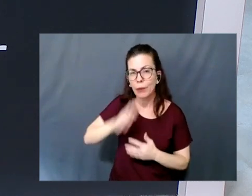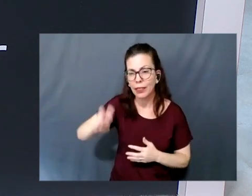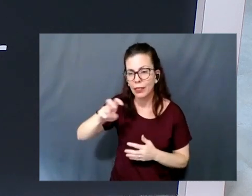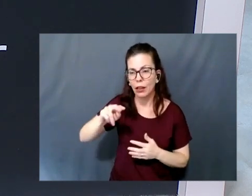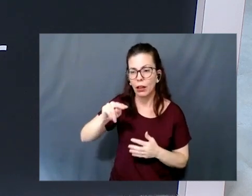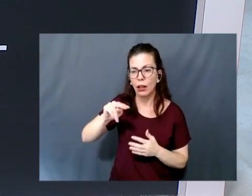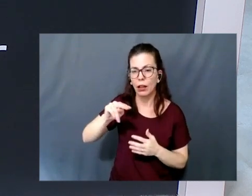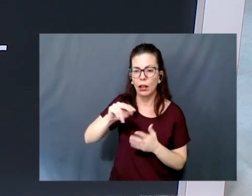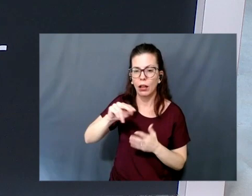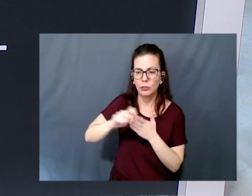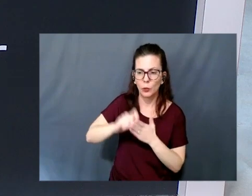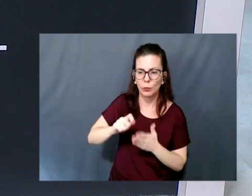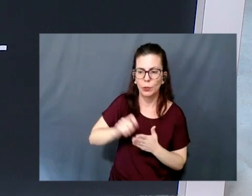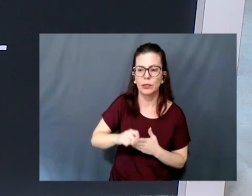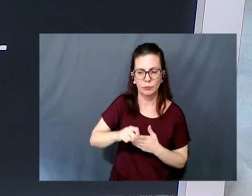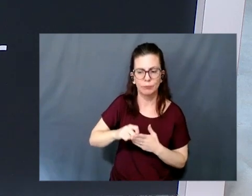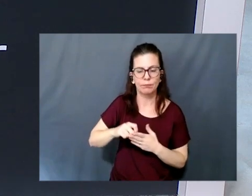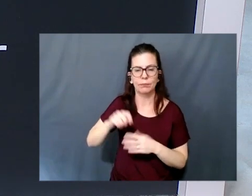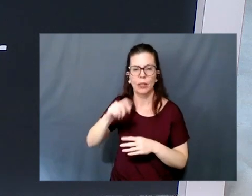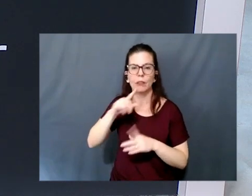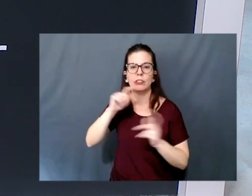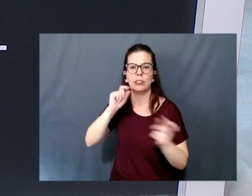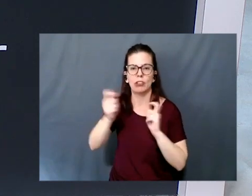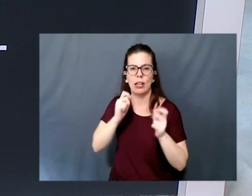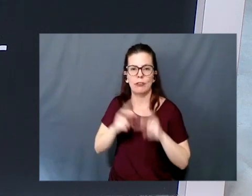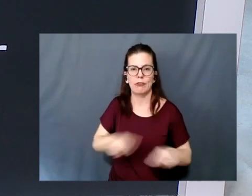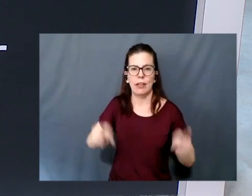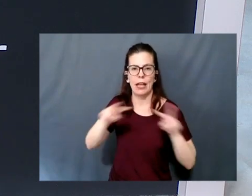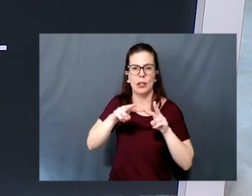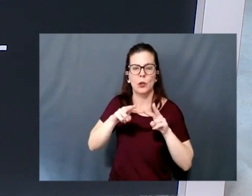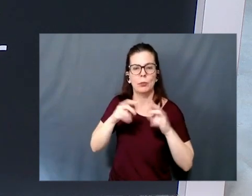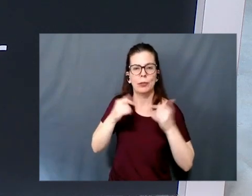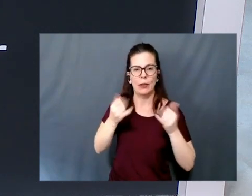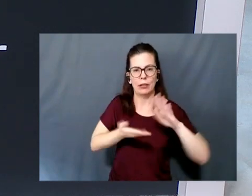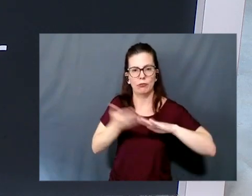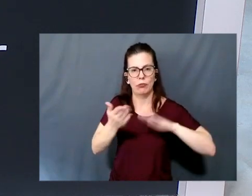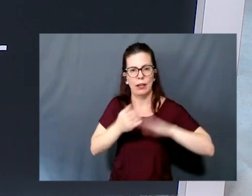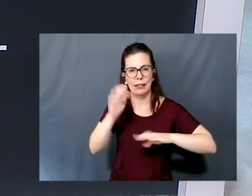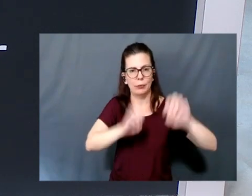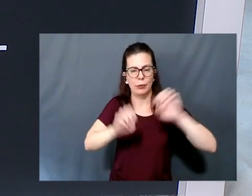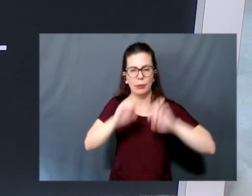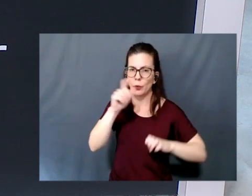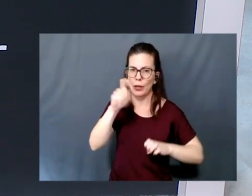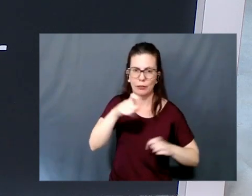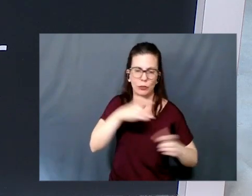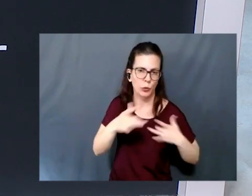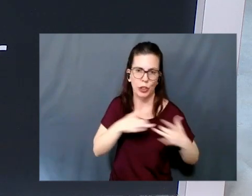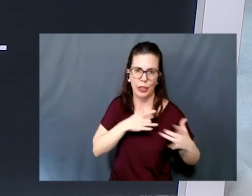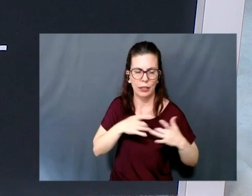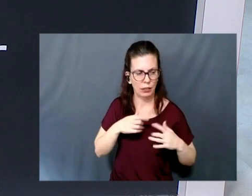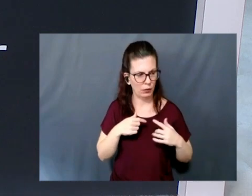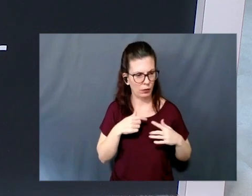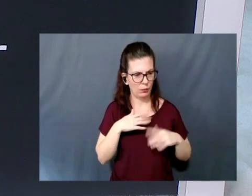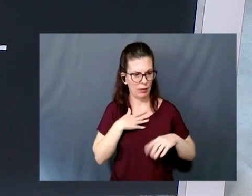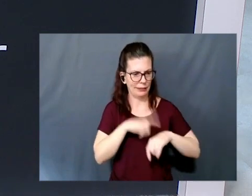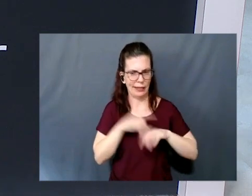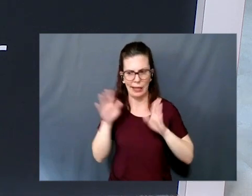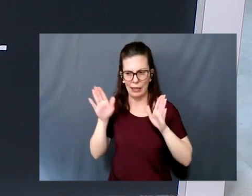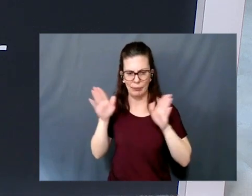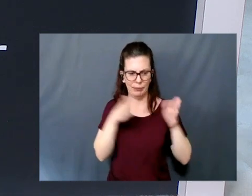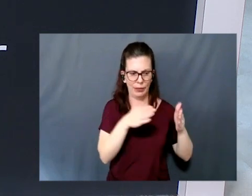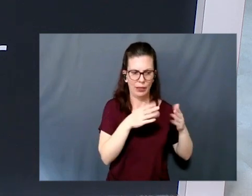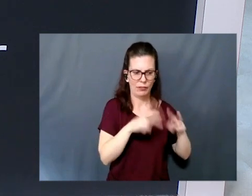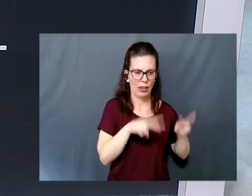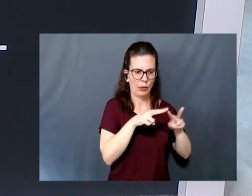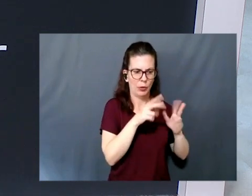values. But now I can run this experiment, and I don't have to worry about, am I taking time away from another more valuable project that I could be working on? Yeah,